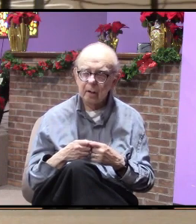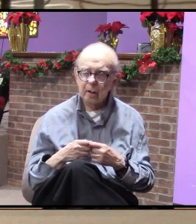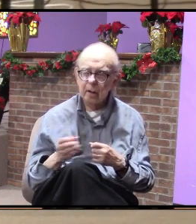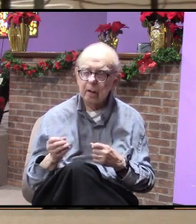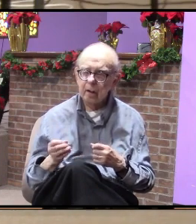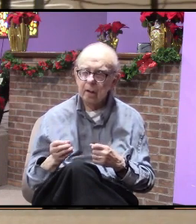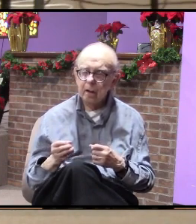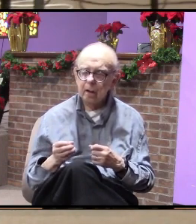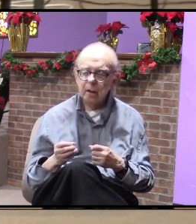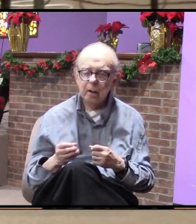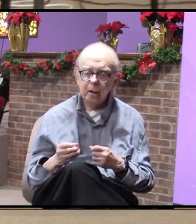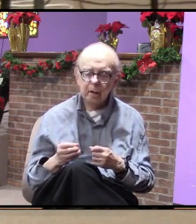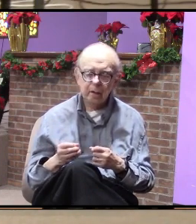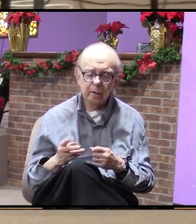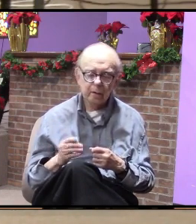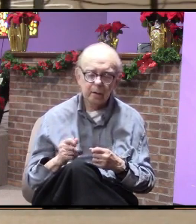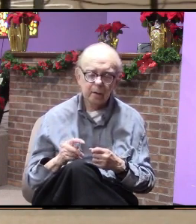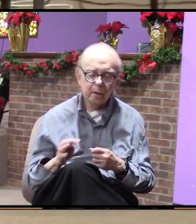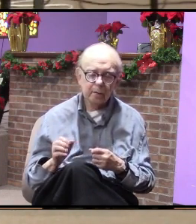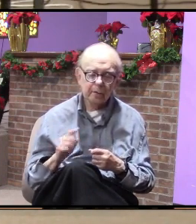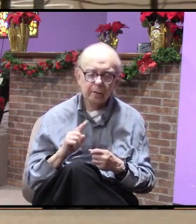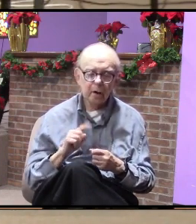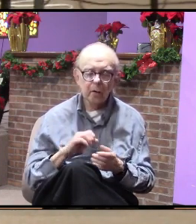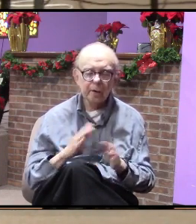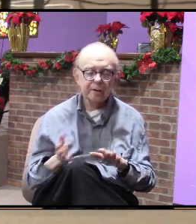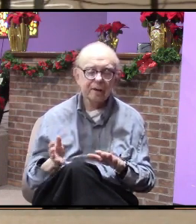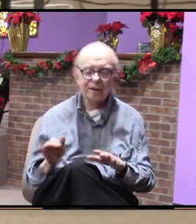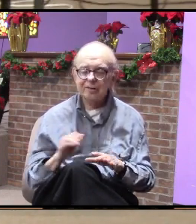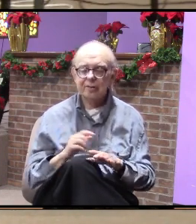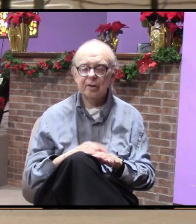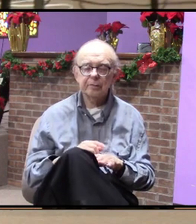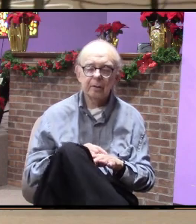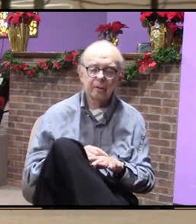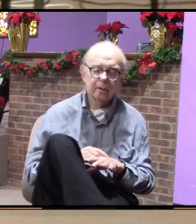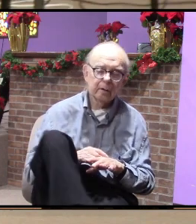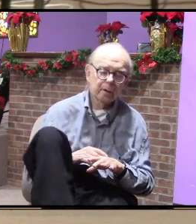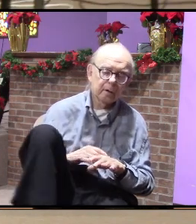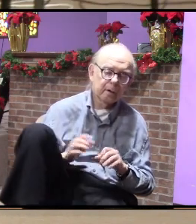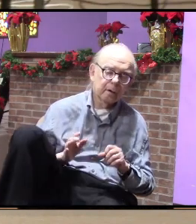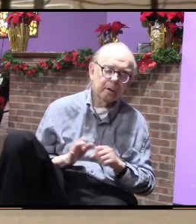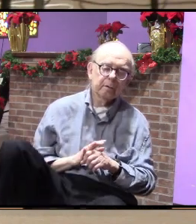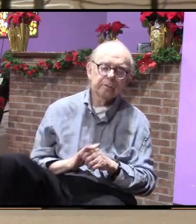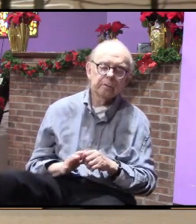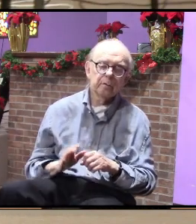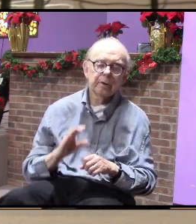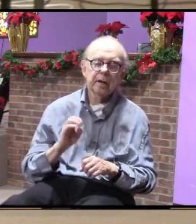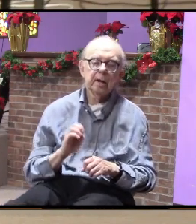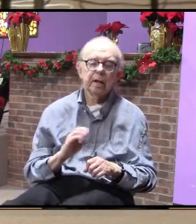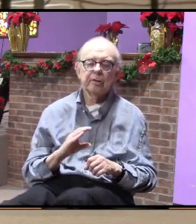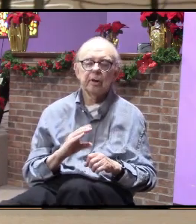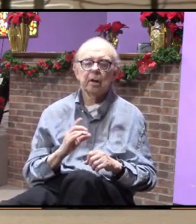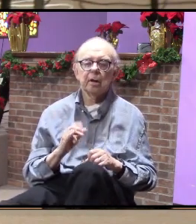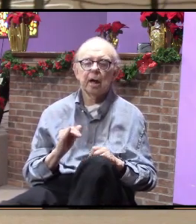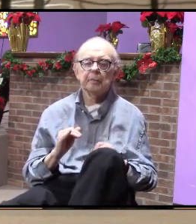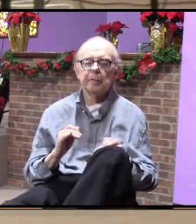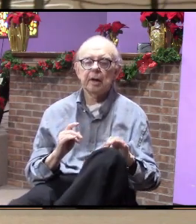and your batteries all went dead at the same time and it was a total eclipse.